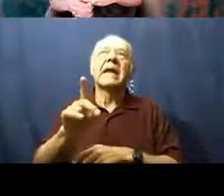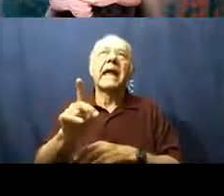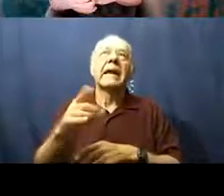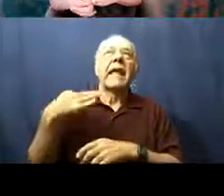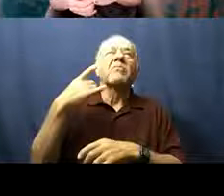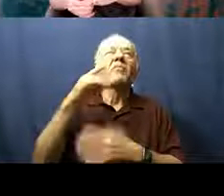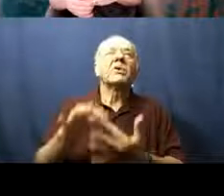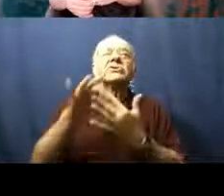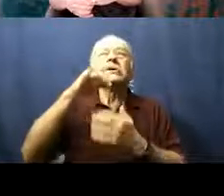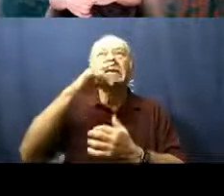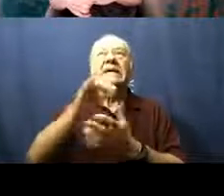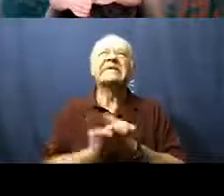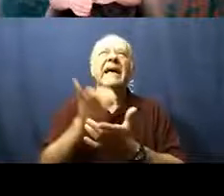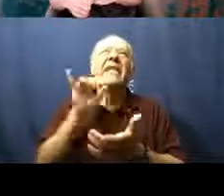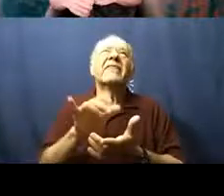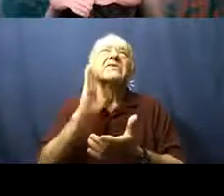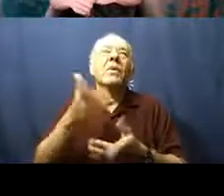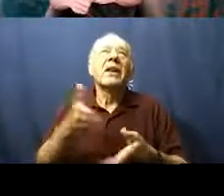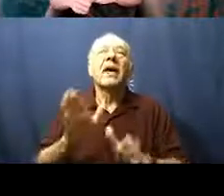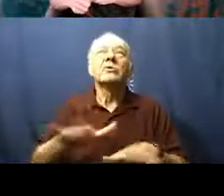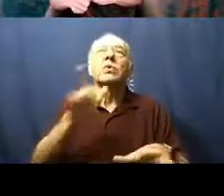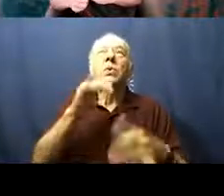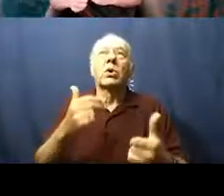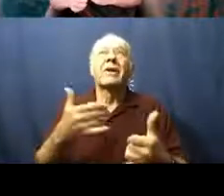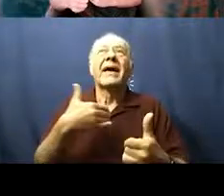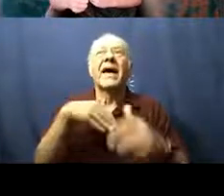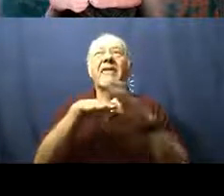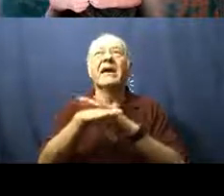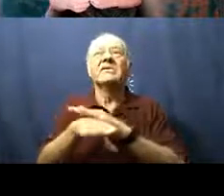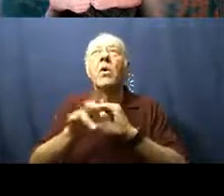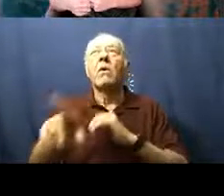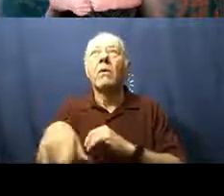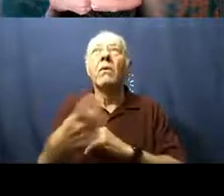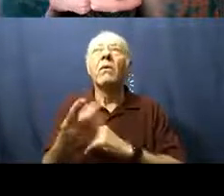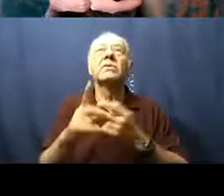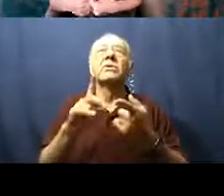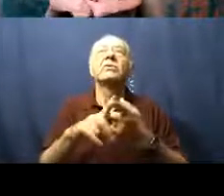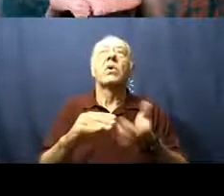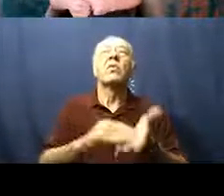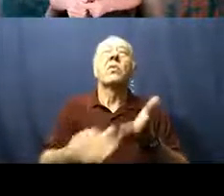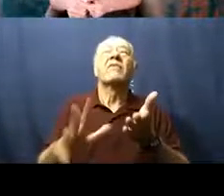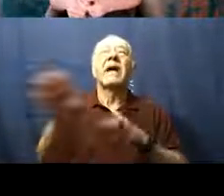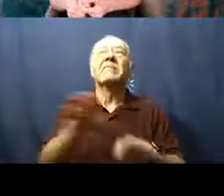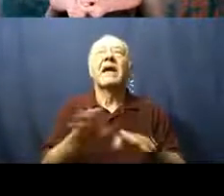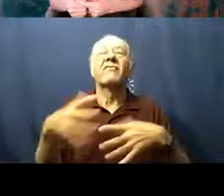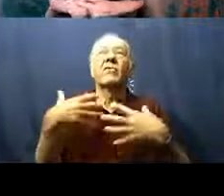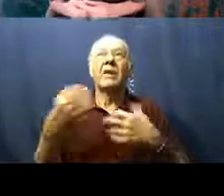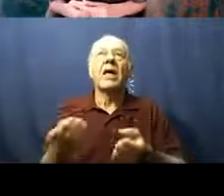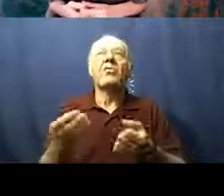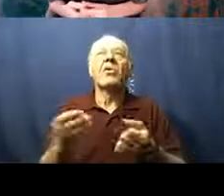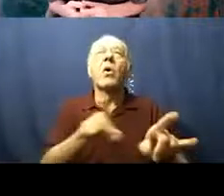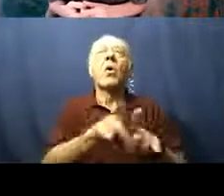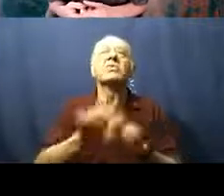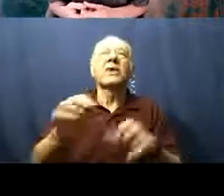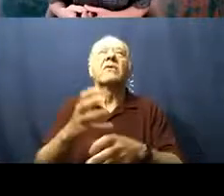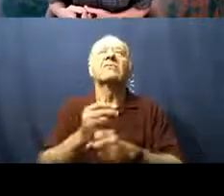kids. So this would allow children who currently have access only to waiver and behavioral health services to also